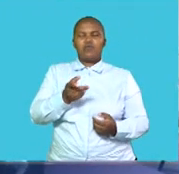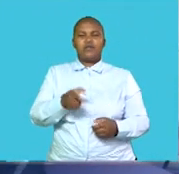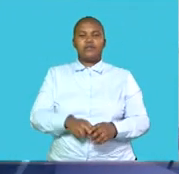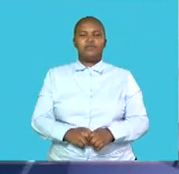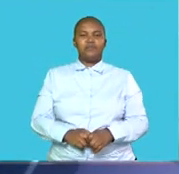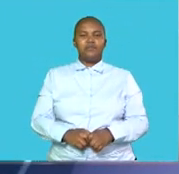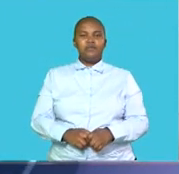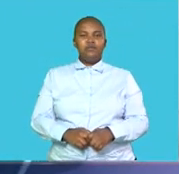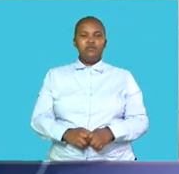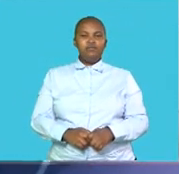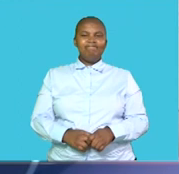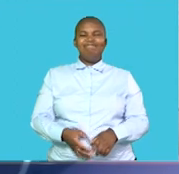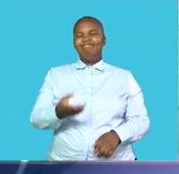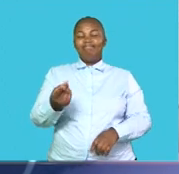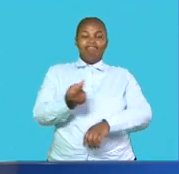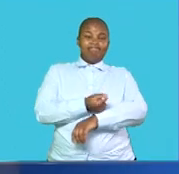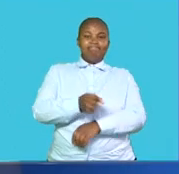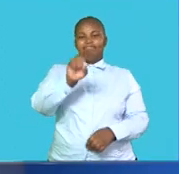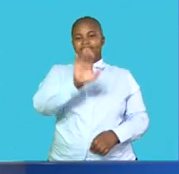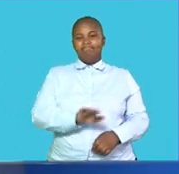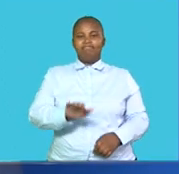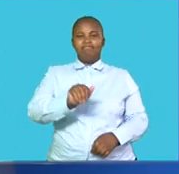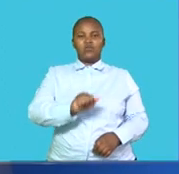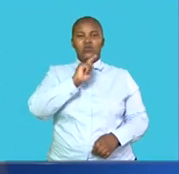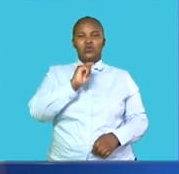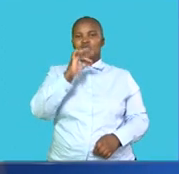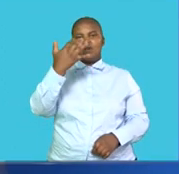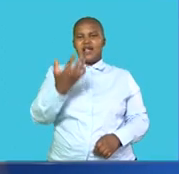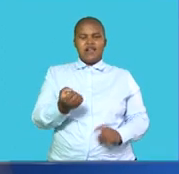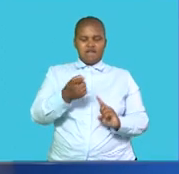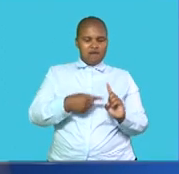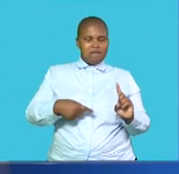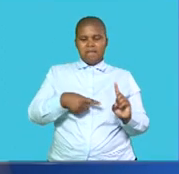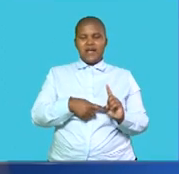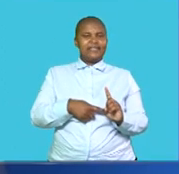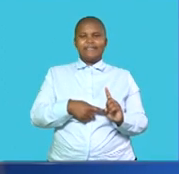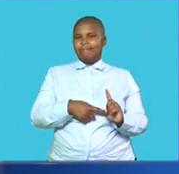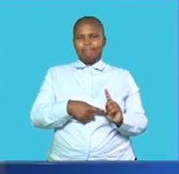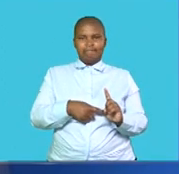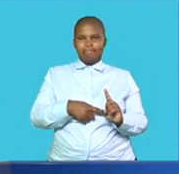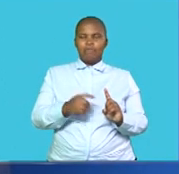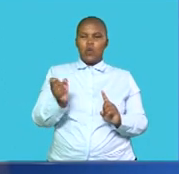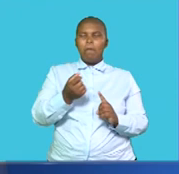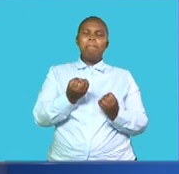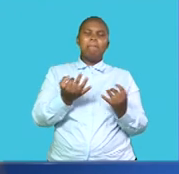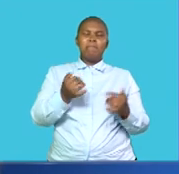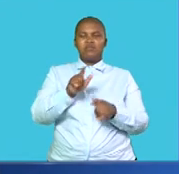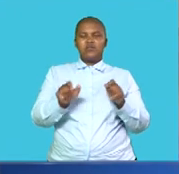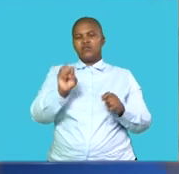it's unfortunate that in South Africa there's nobody that's unaffected by some form of cancer.